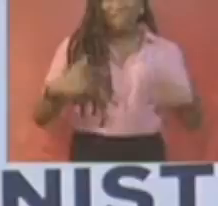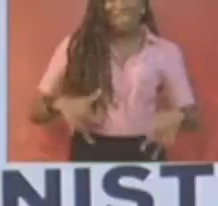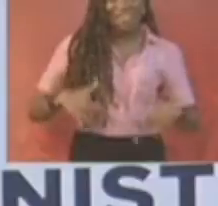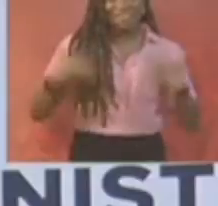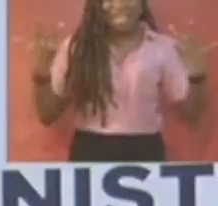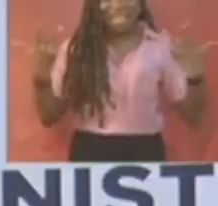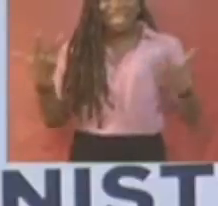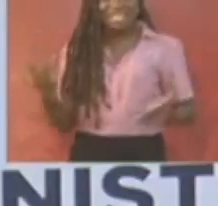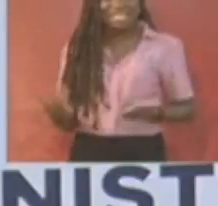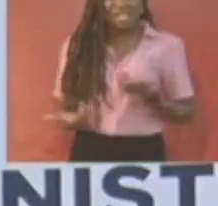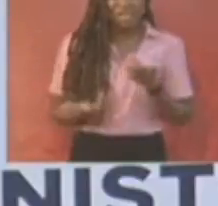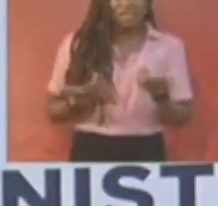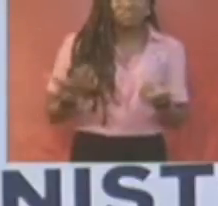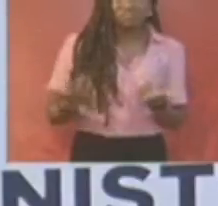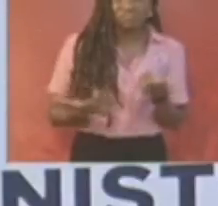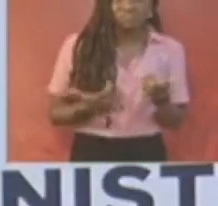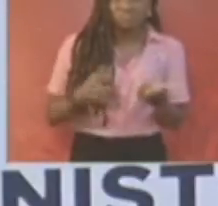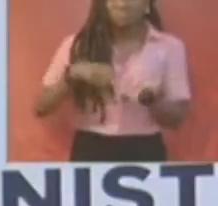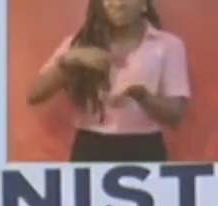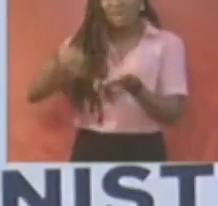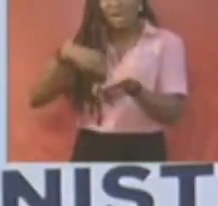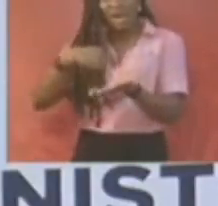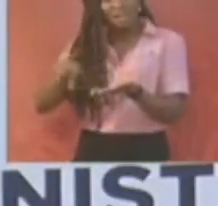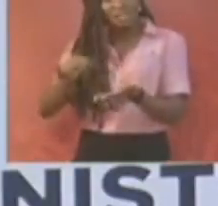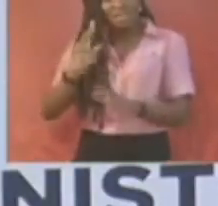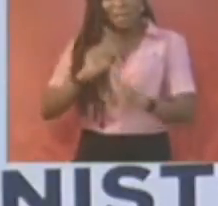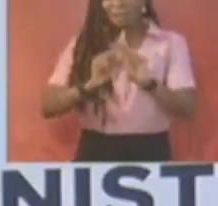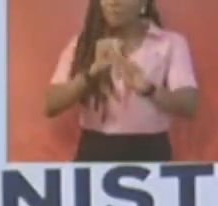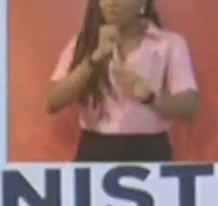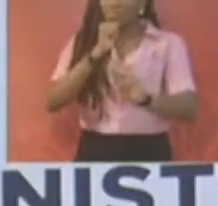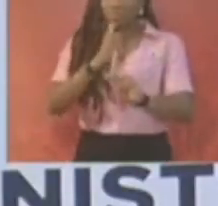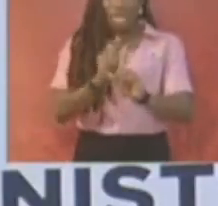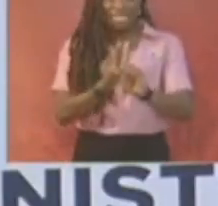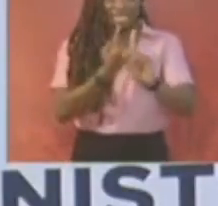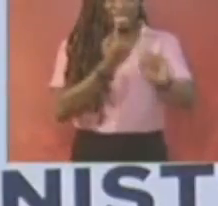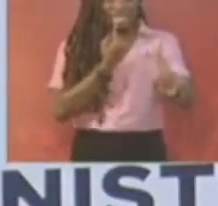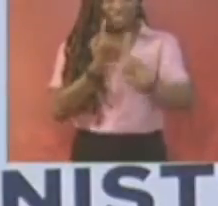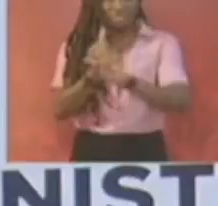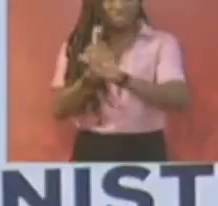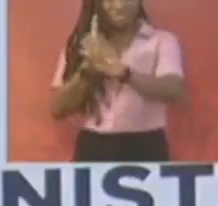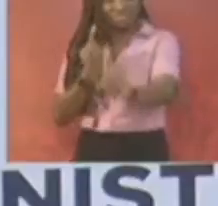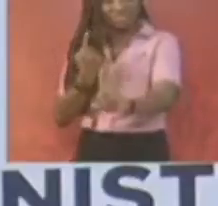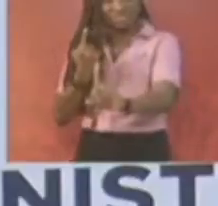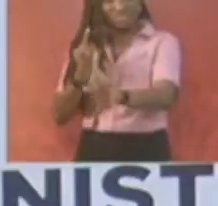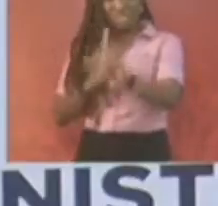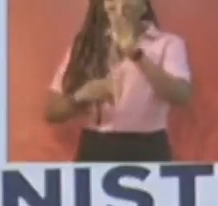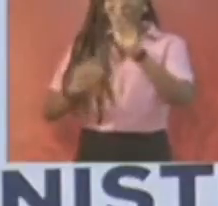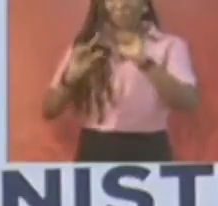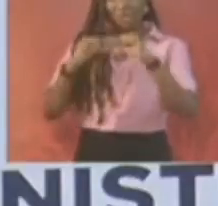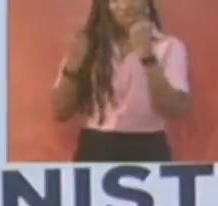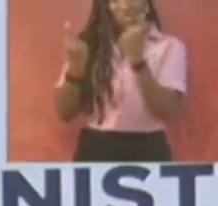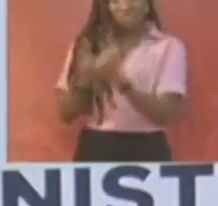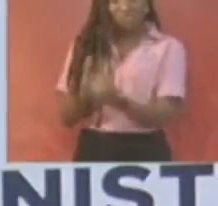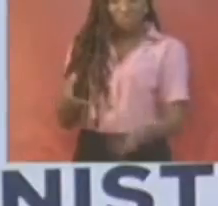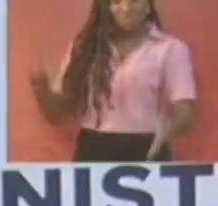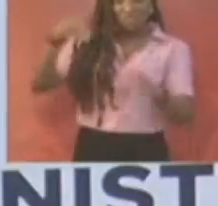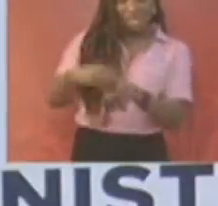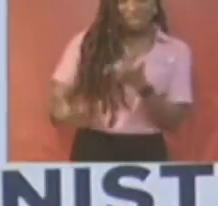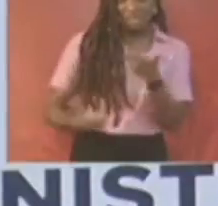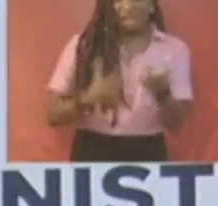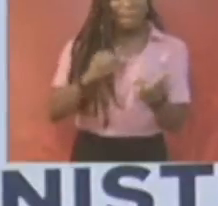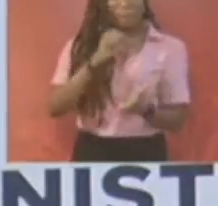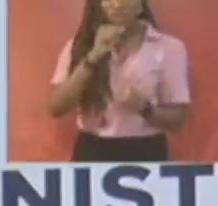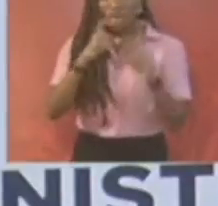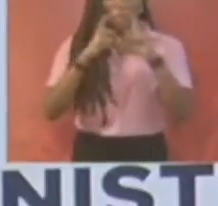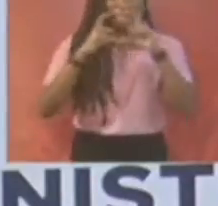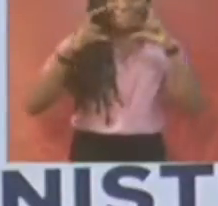or to have situations where people are not physically distancing, where there are more people than there should be in a given space, where people aren't wearing